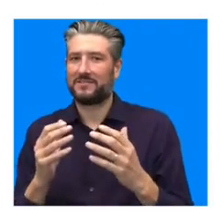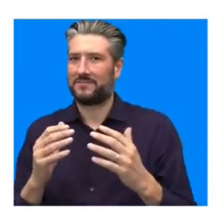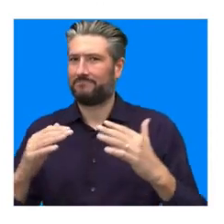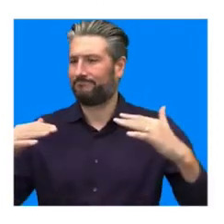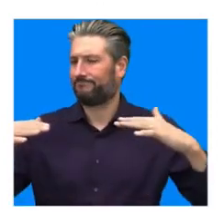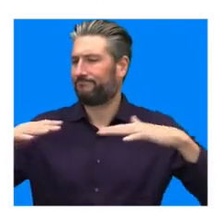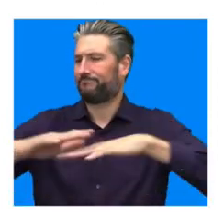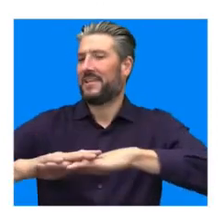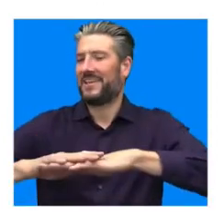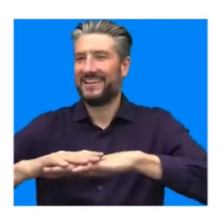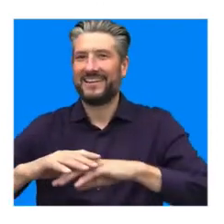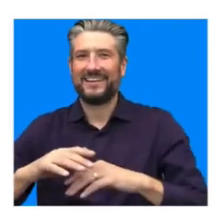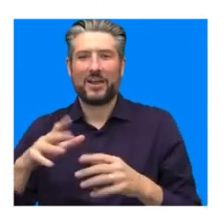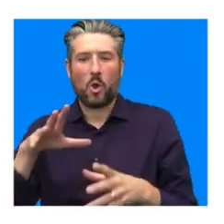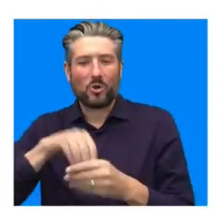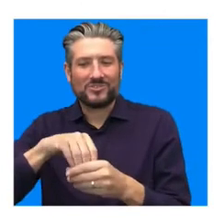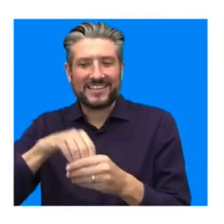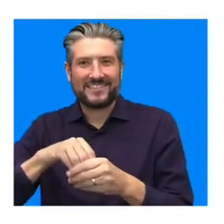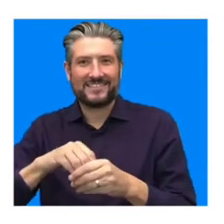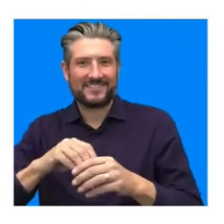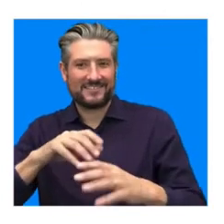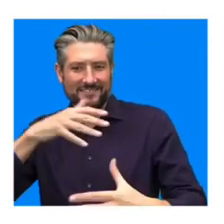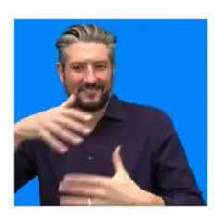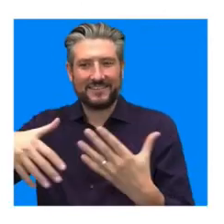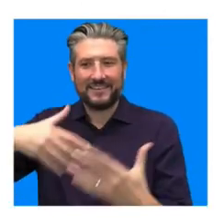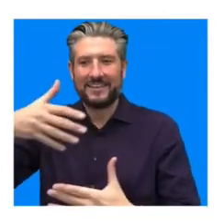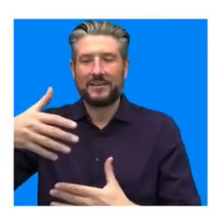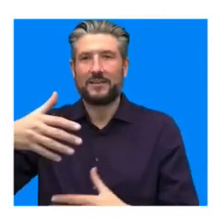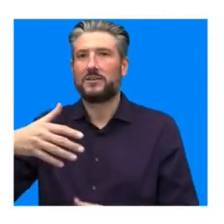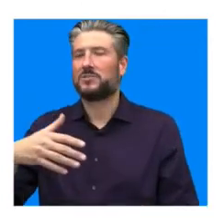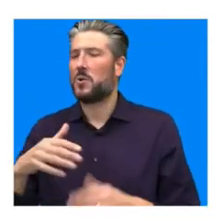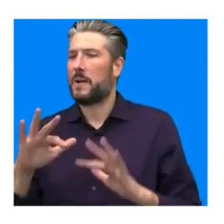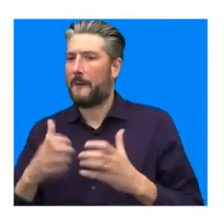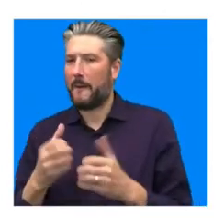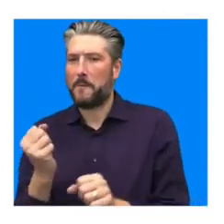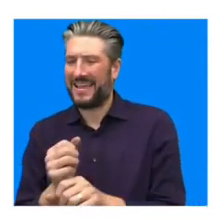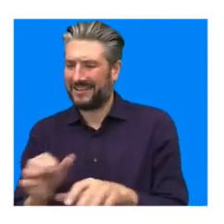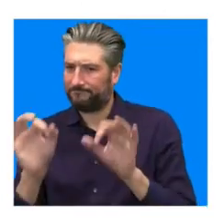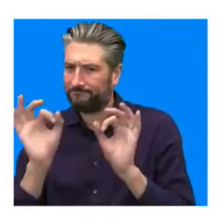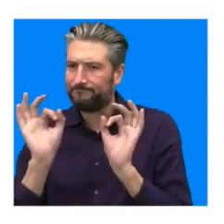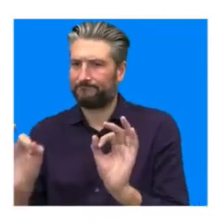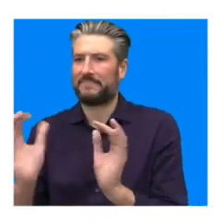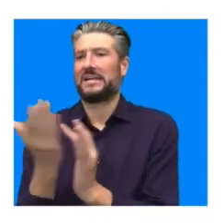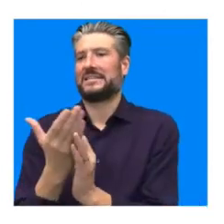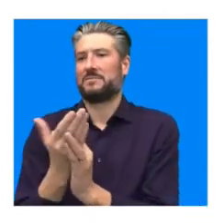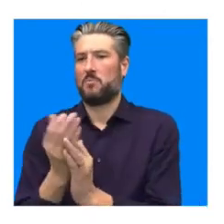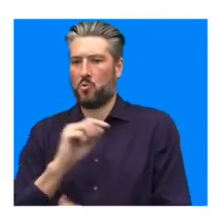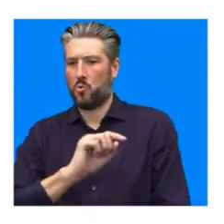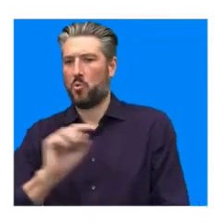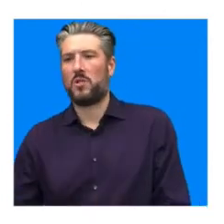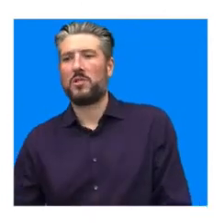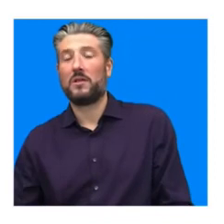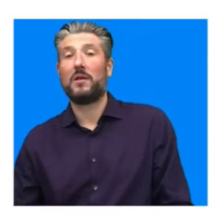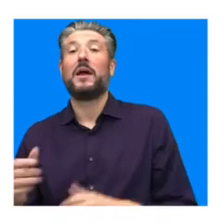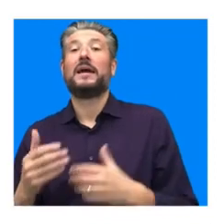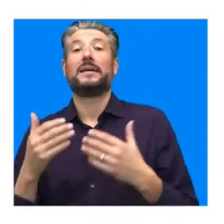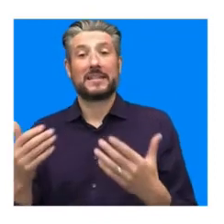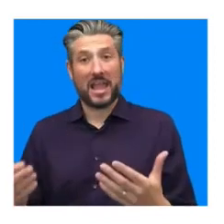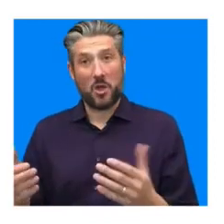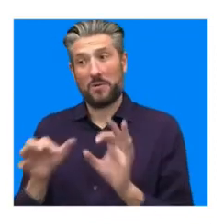immersive content. We are content agnostic when it comes to making it work for people with sight loss. And on that note, I'd like to bring in